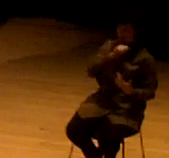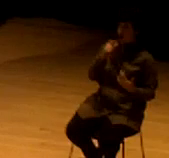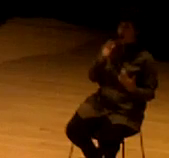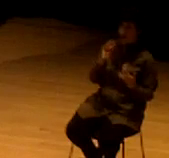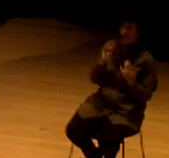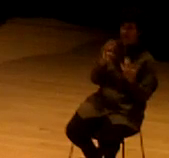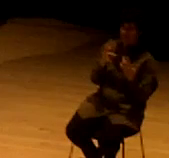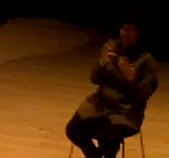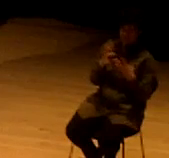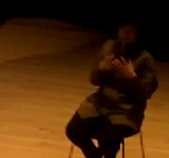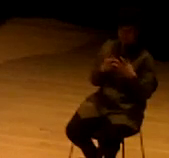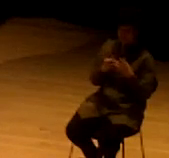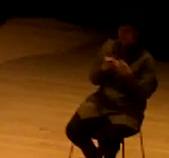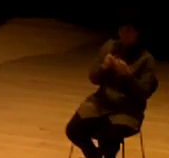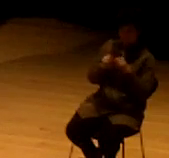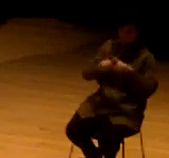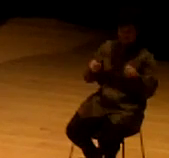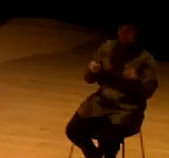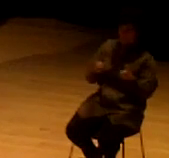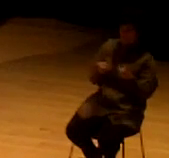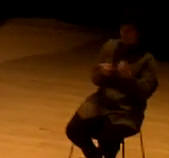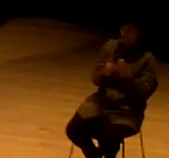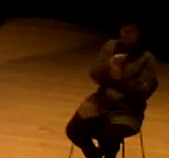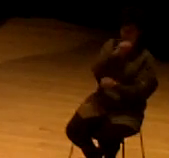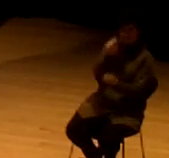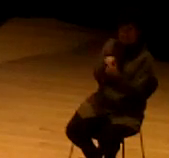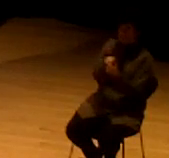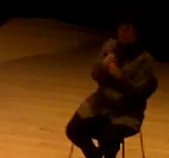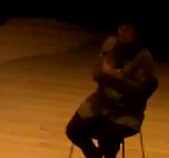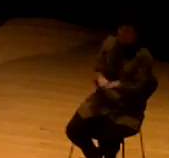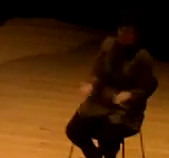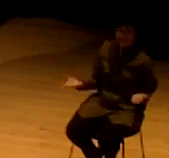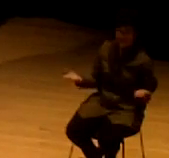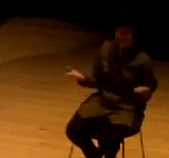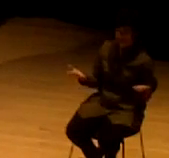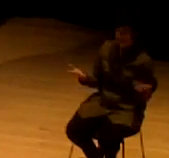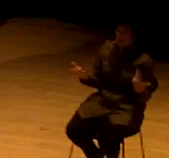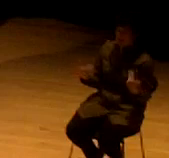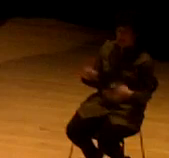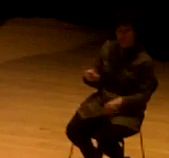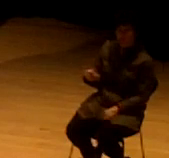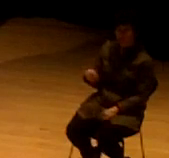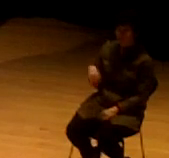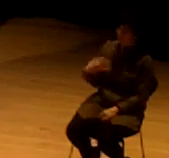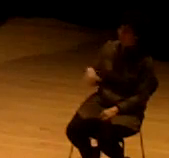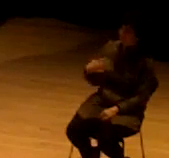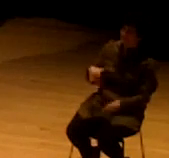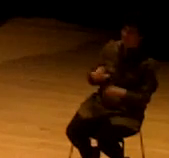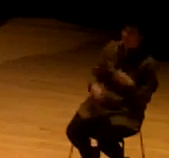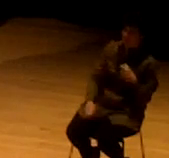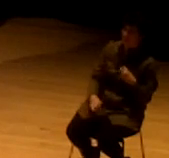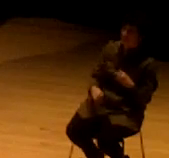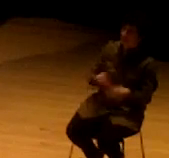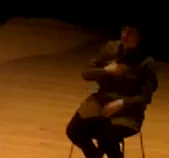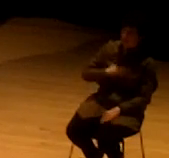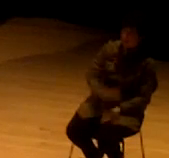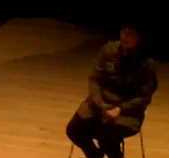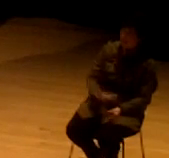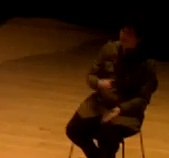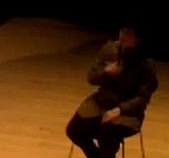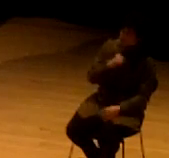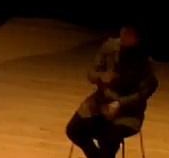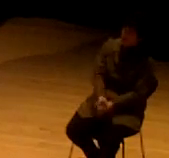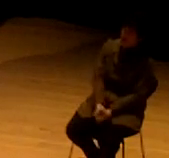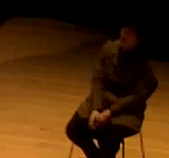my emotions and everything else. So it's a real tricky thing to actually admit. You know, it's hard. And I've heard